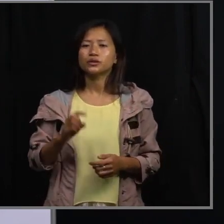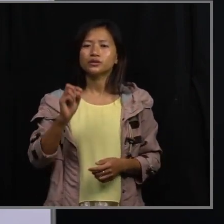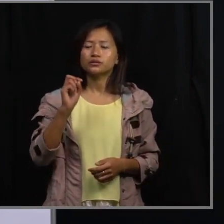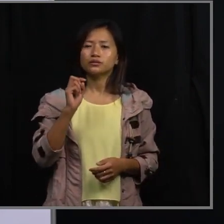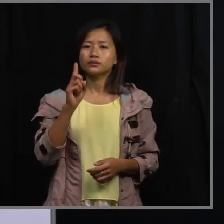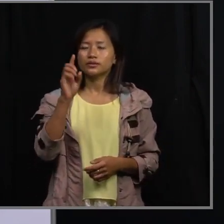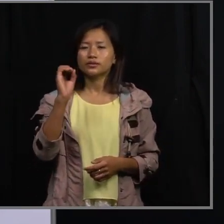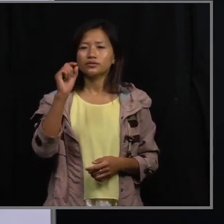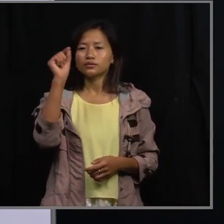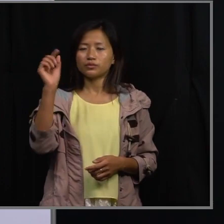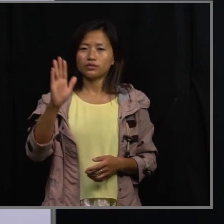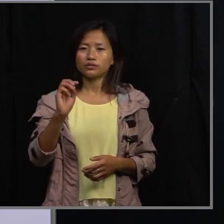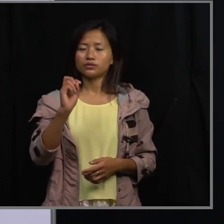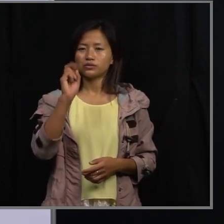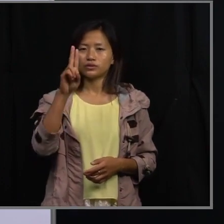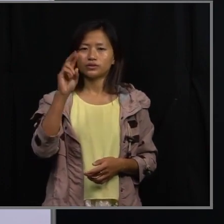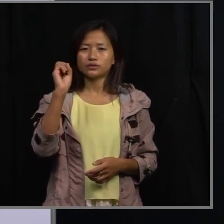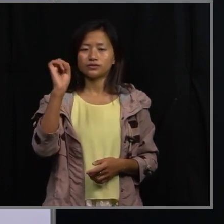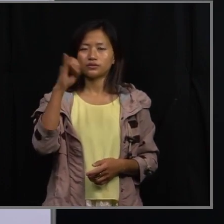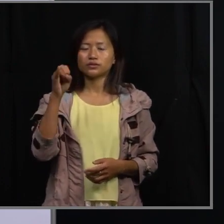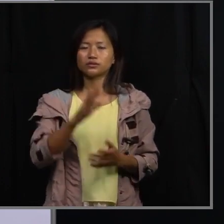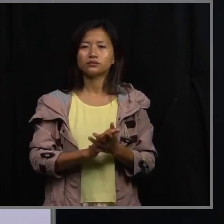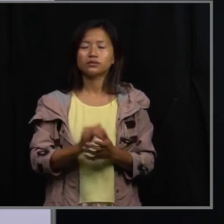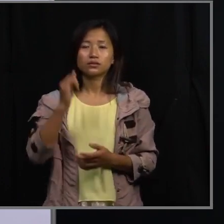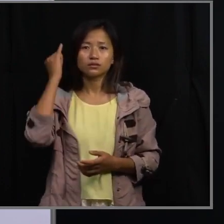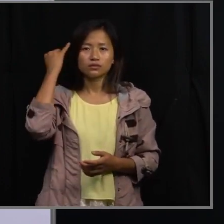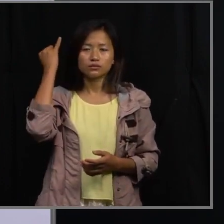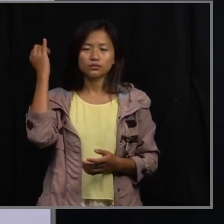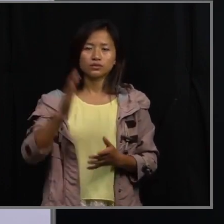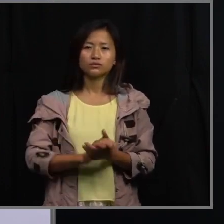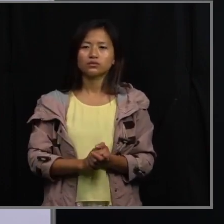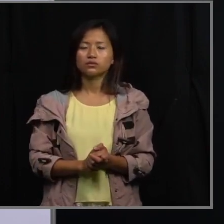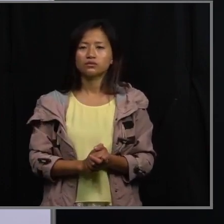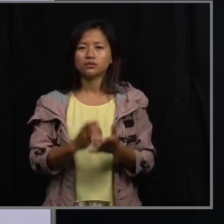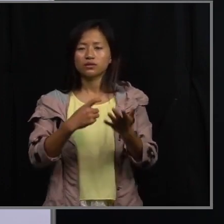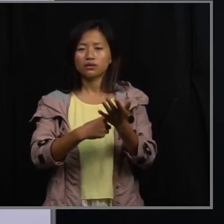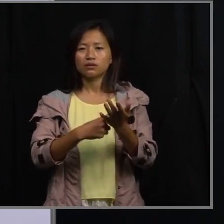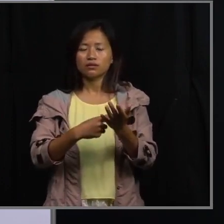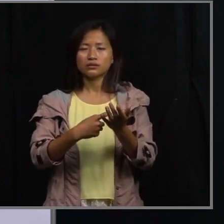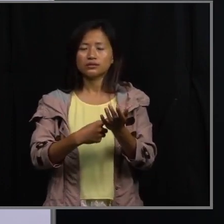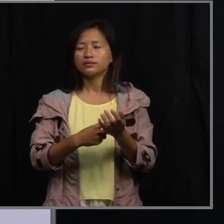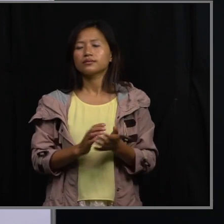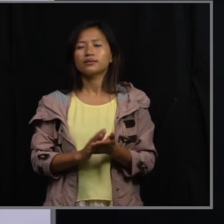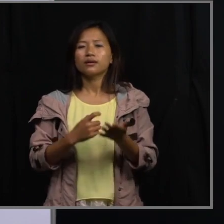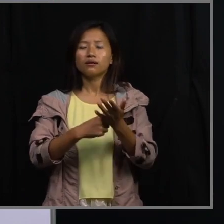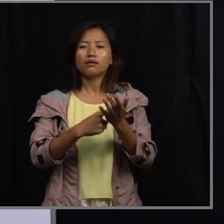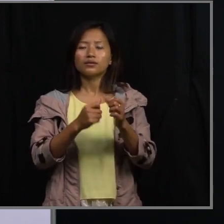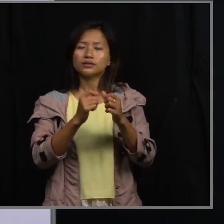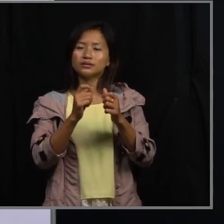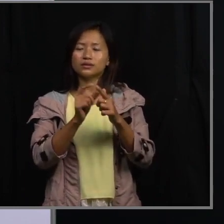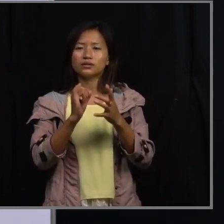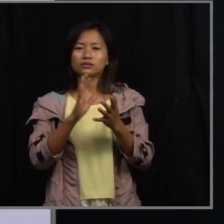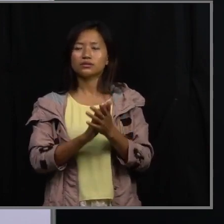meter. Okay, now you just imagine, right? We can measure the radius or diameter of the whole universe, which is 10 to the